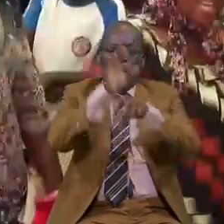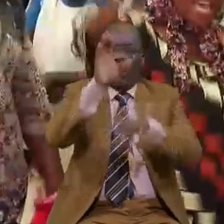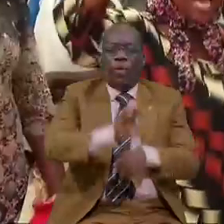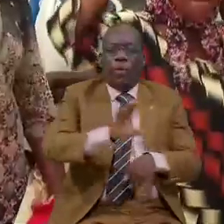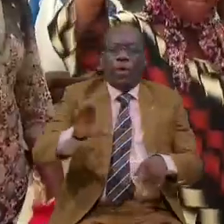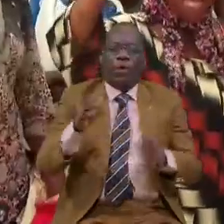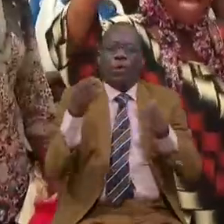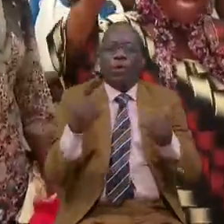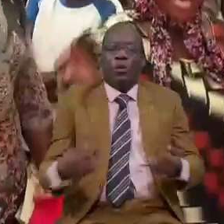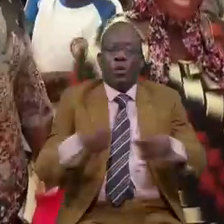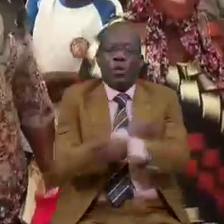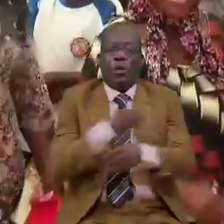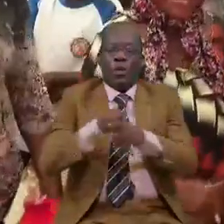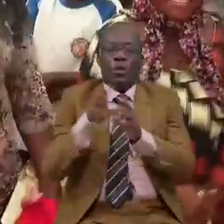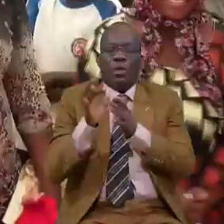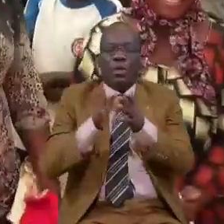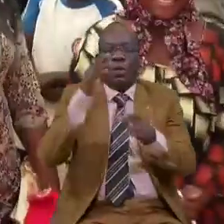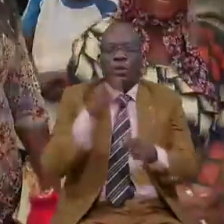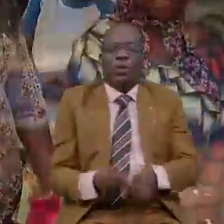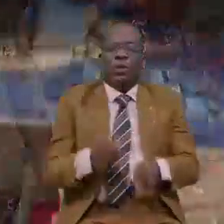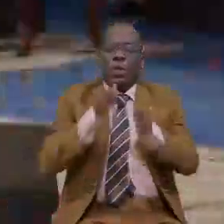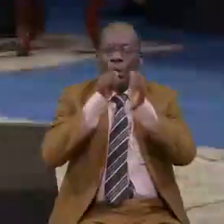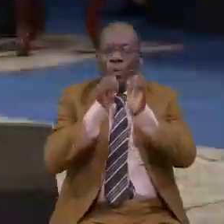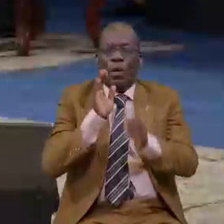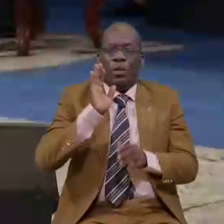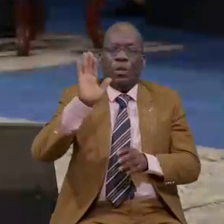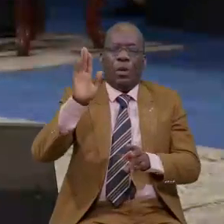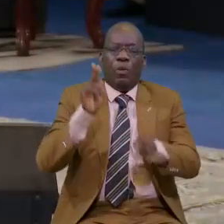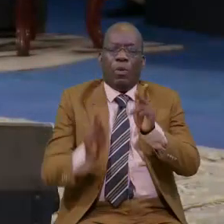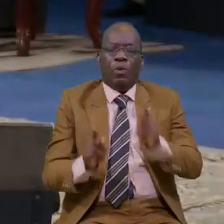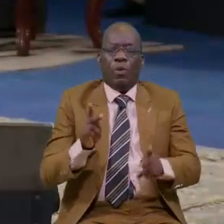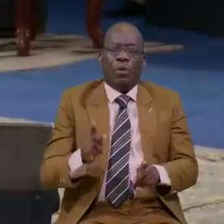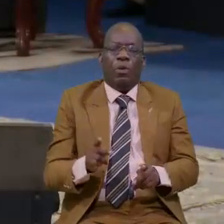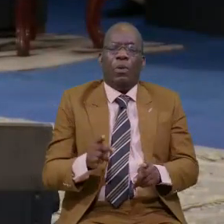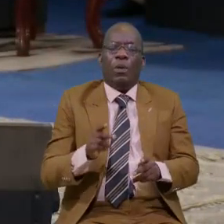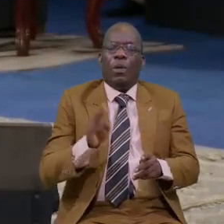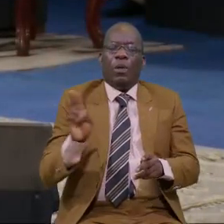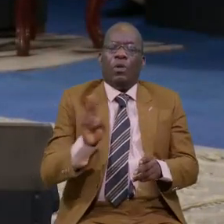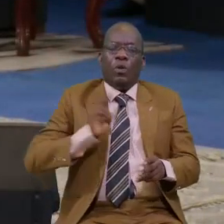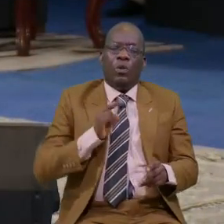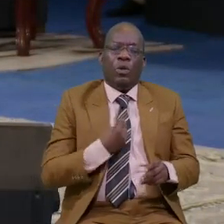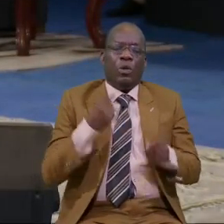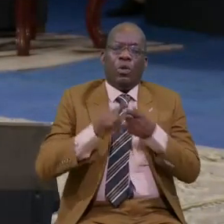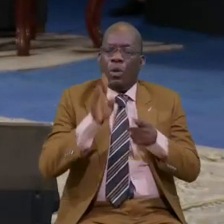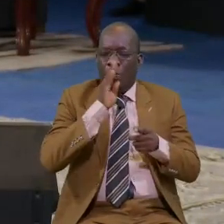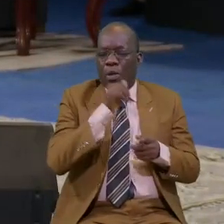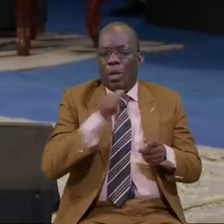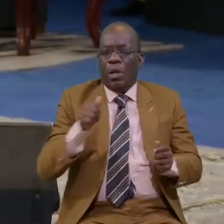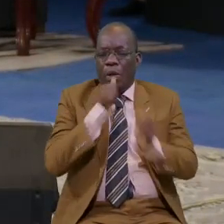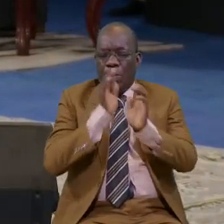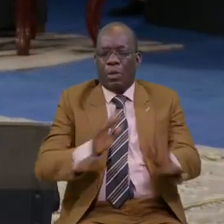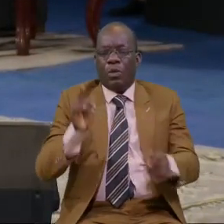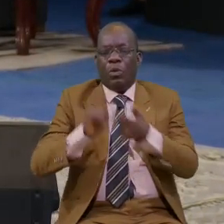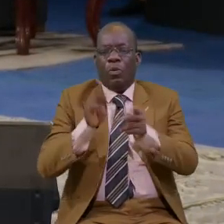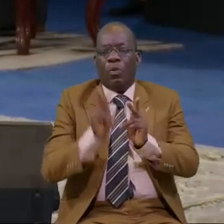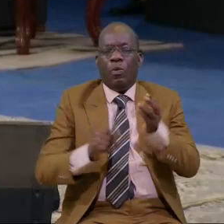name. Bless your people and use us to be a blessing to the world around us. Thank